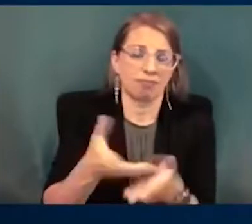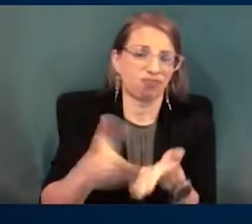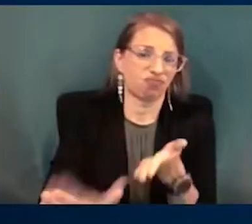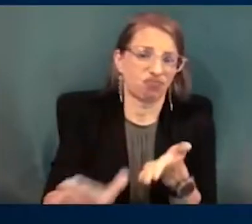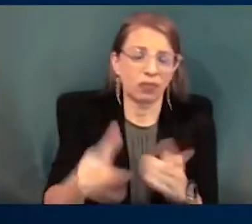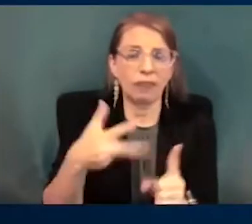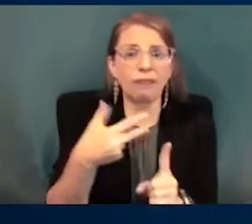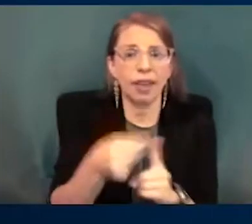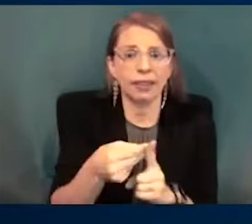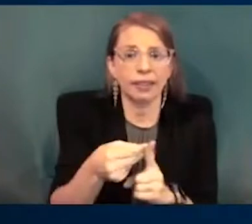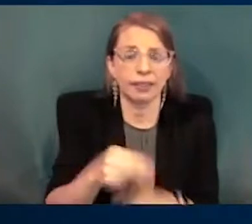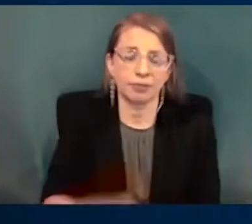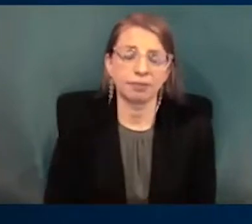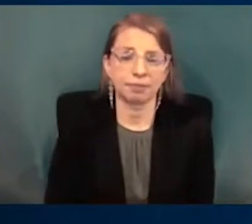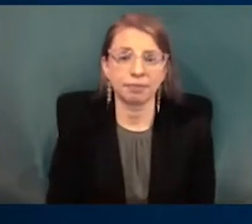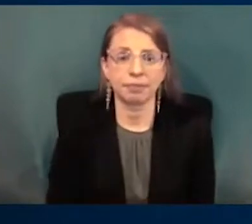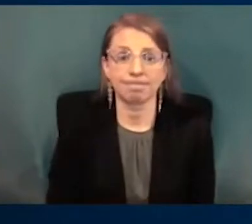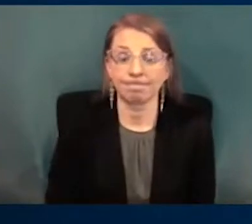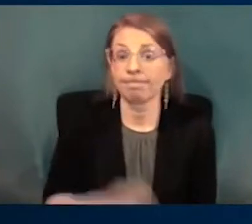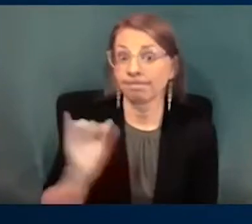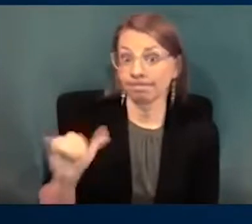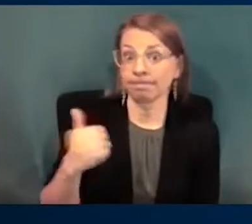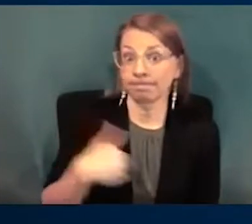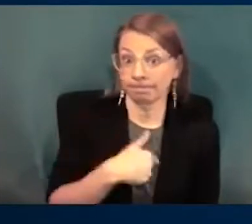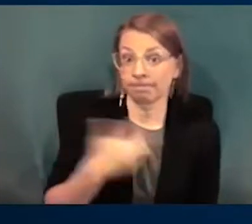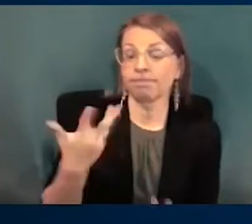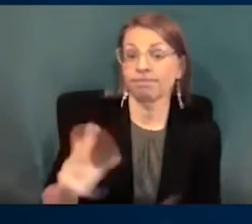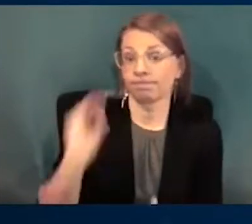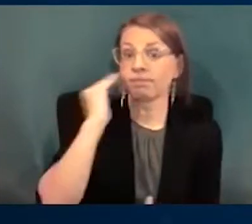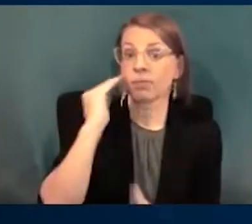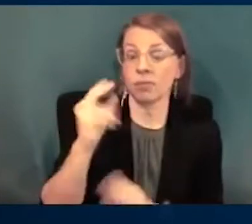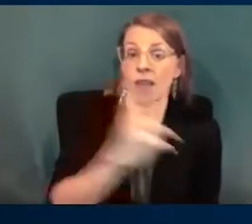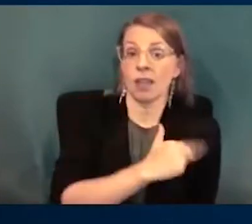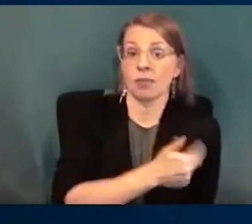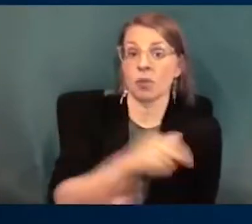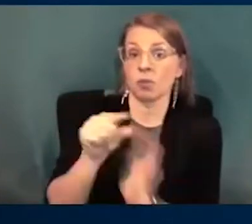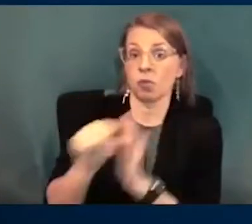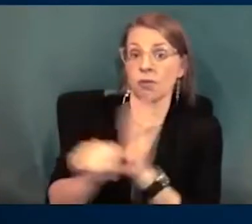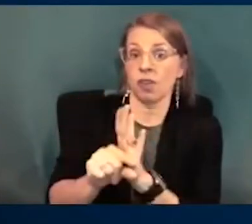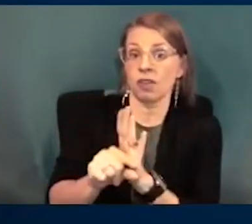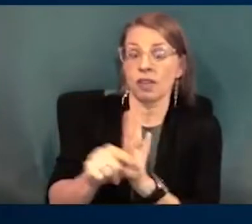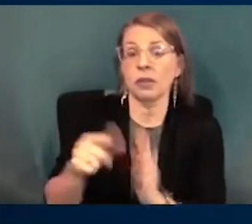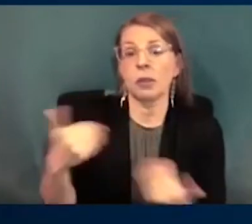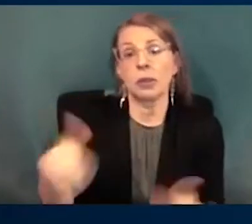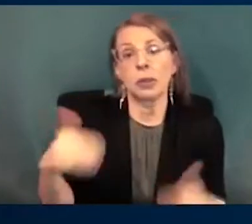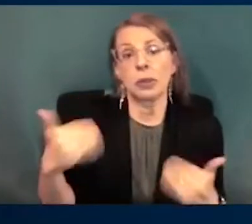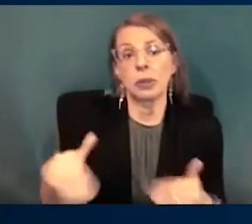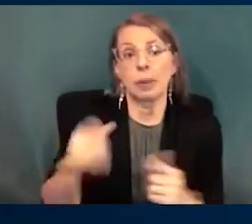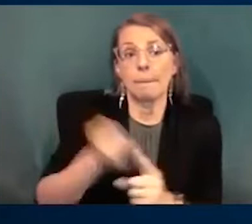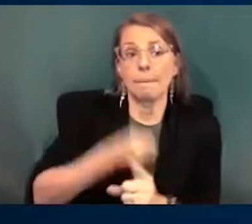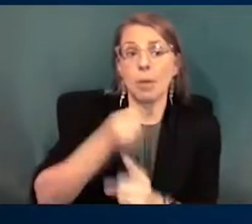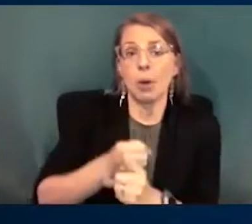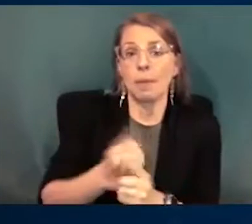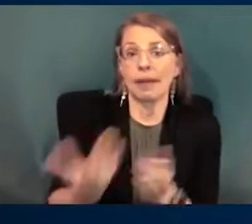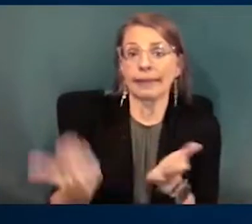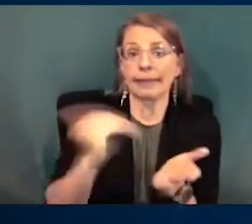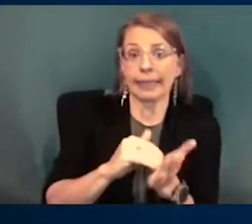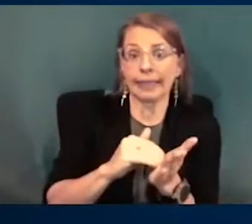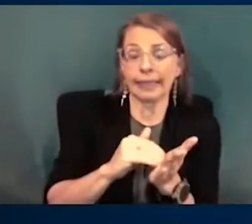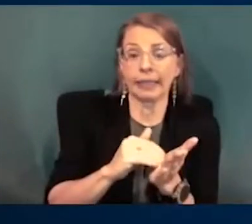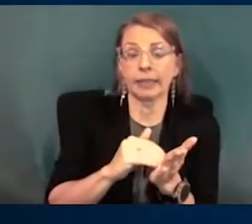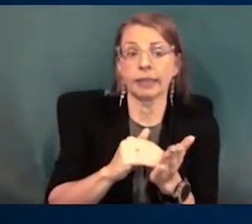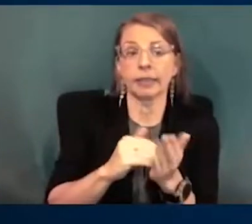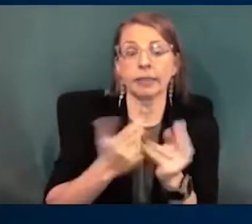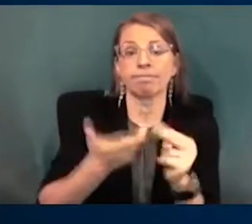what we know, and the hospitals in Springfield have really felt that pinch. They got hit really hard again. They're up to 80 admissions. The average age